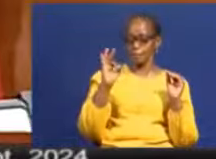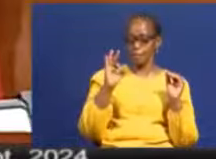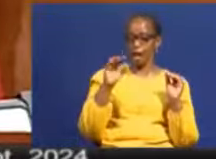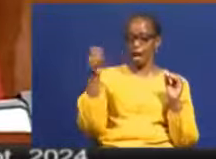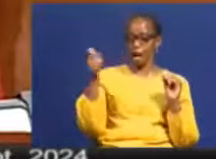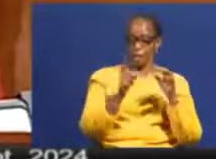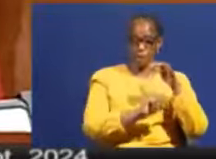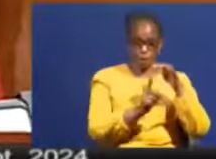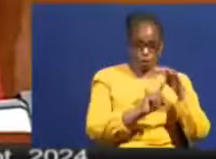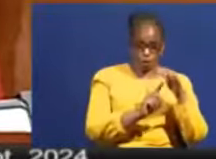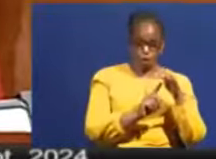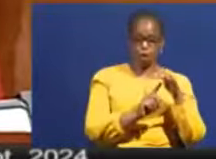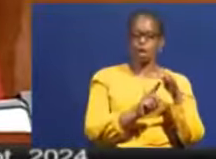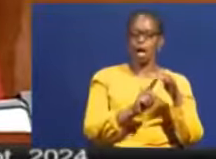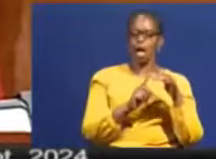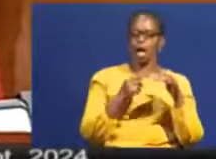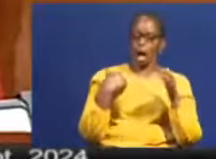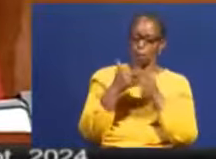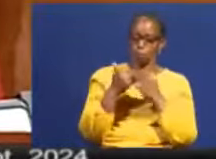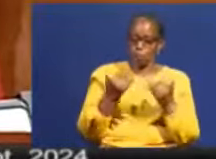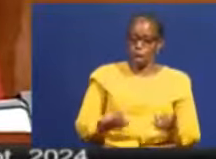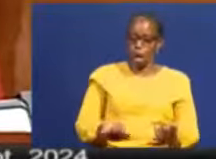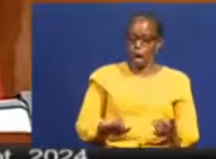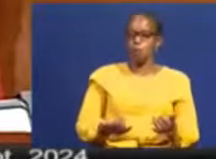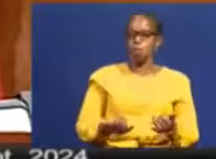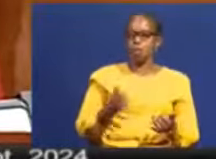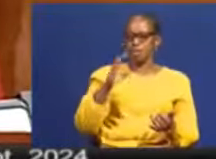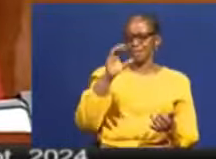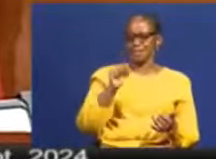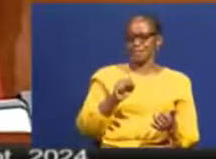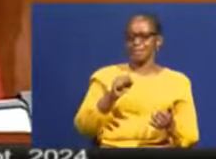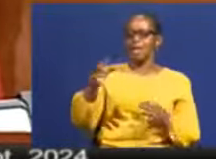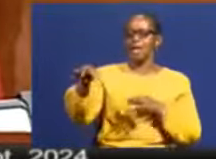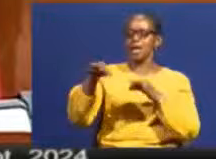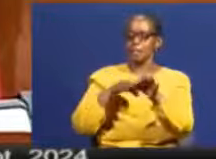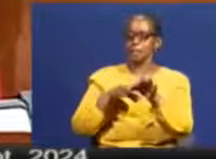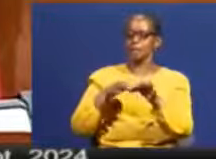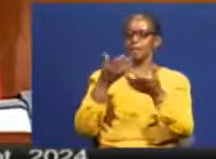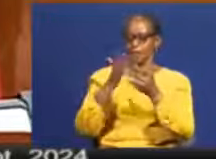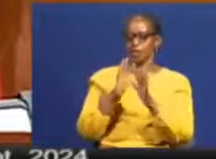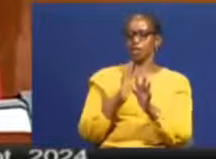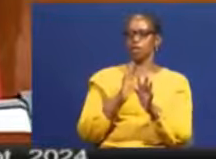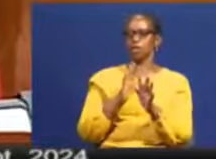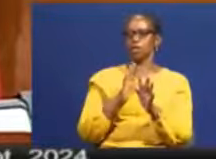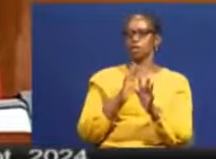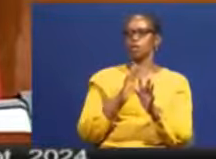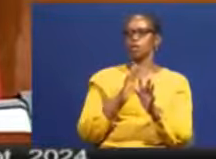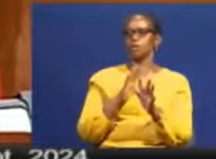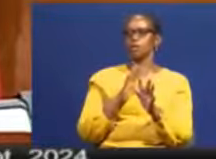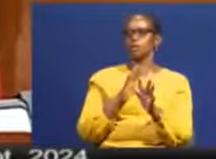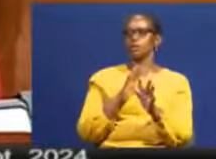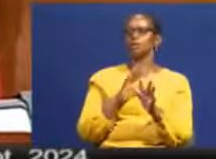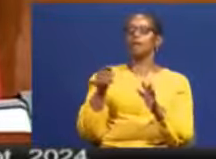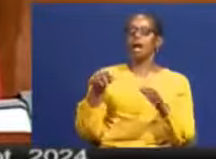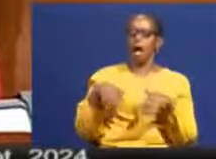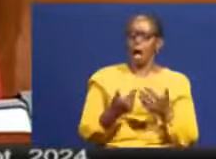to assure you, by today, the replacement of that cabinet minister would have happened. We